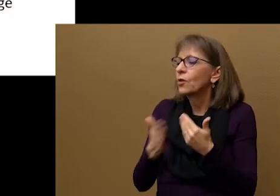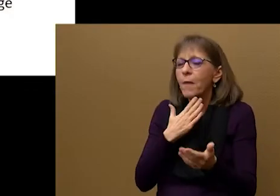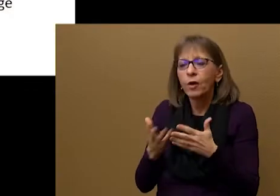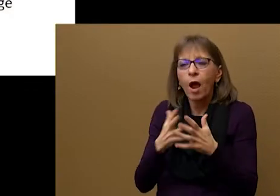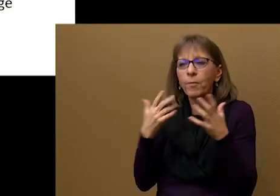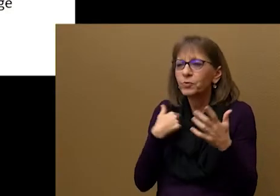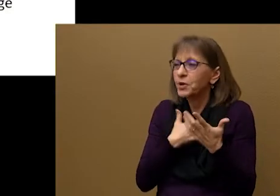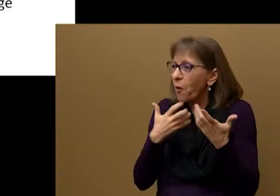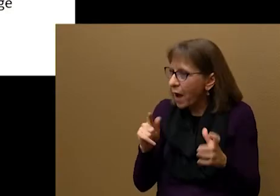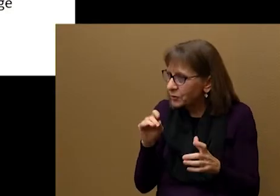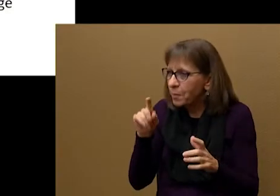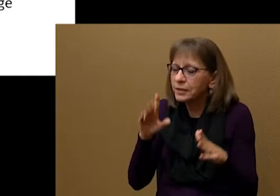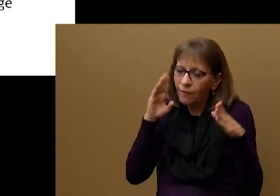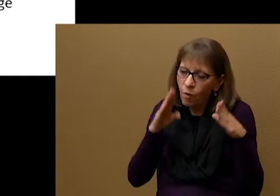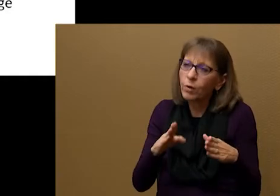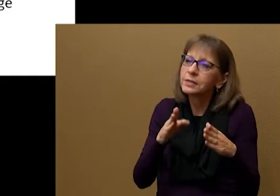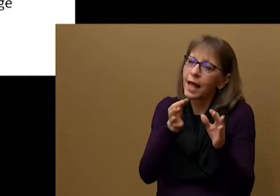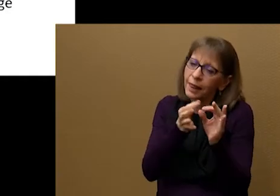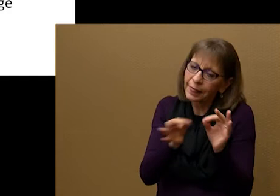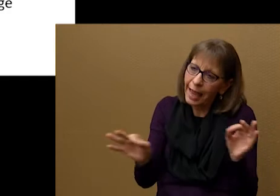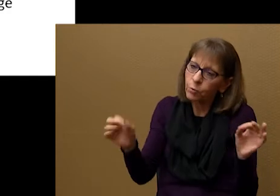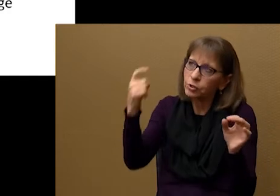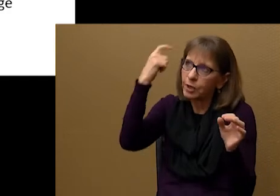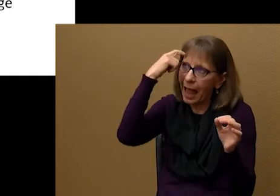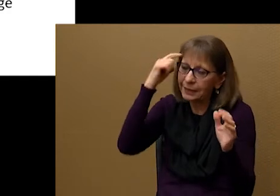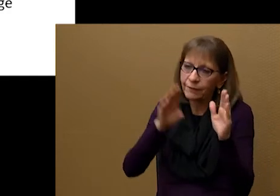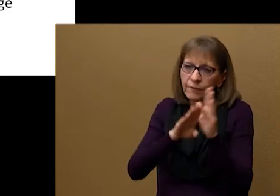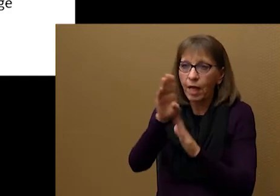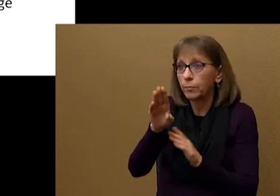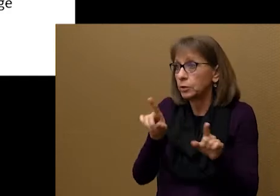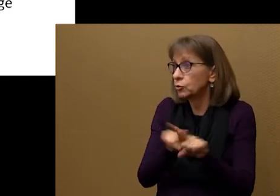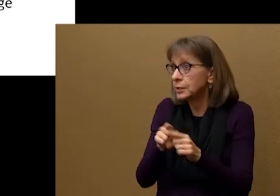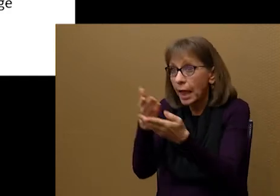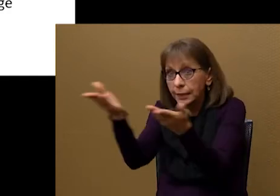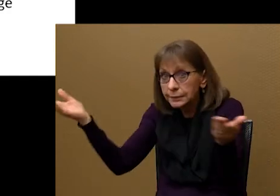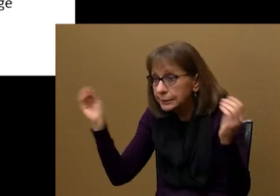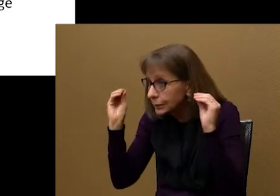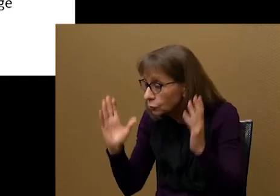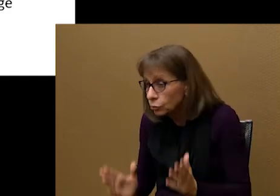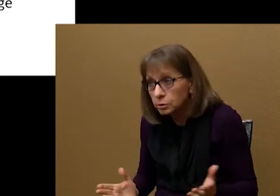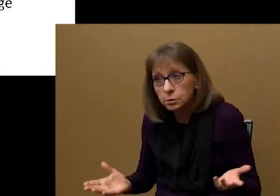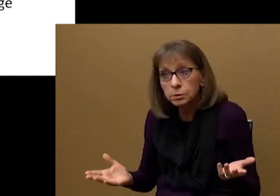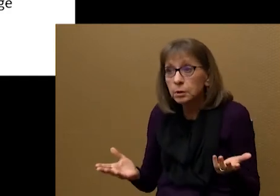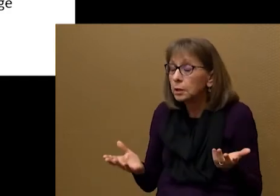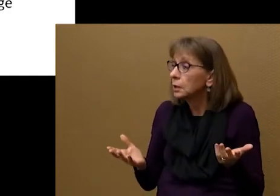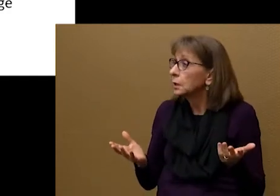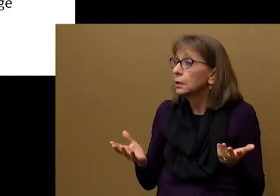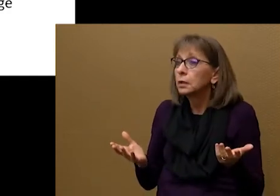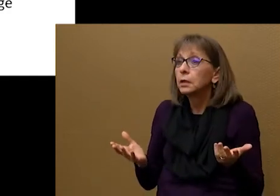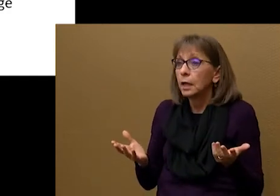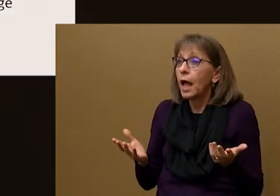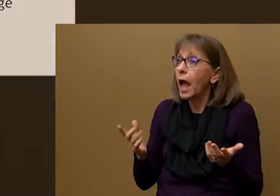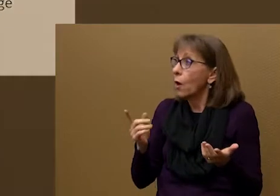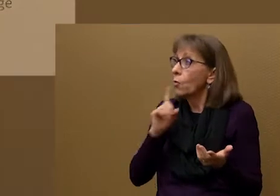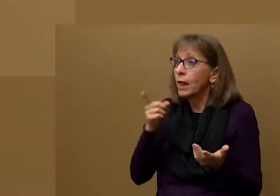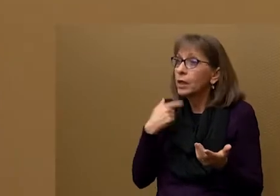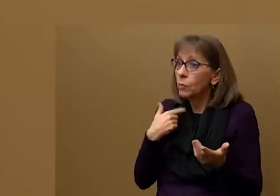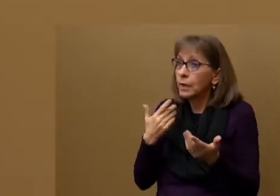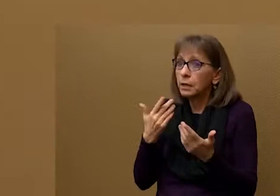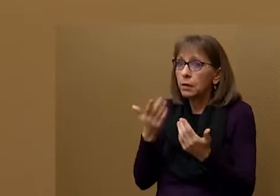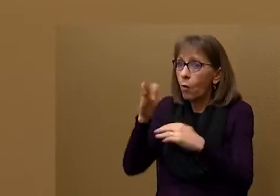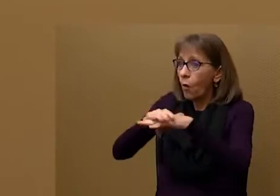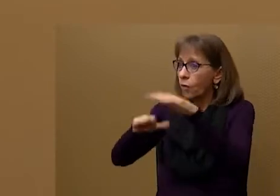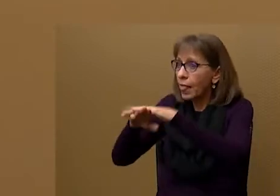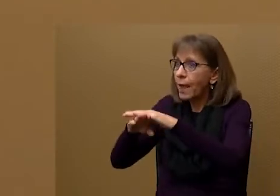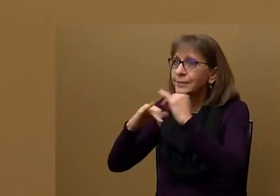health providers, no matter how much we don't want to do it, we have to focus on language and cognitive development, just like you. In fact, in some ways, I